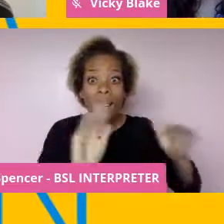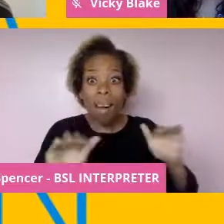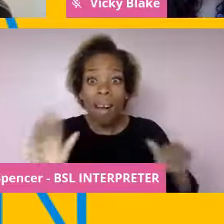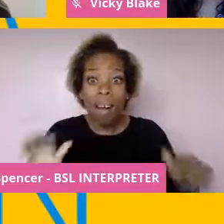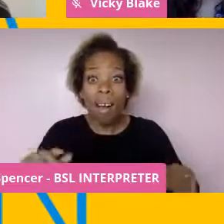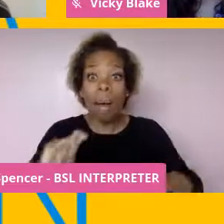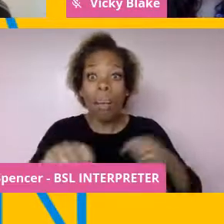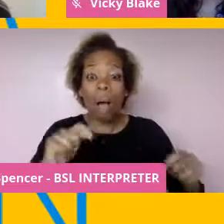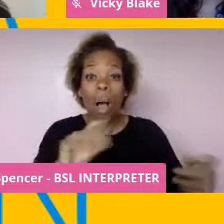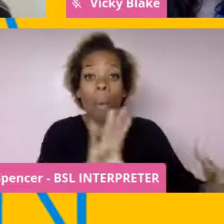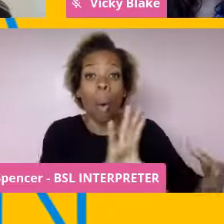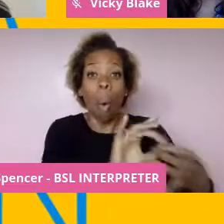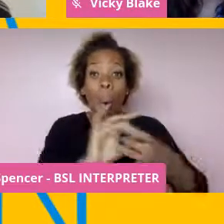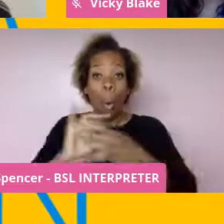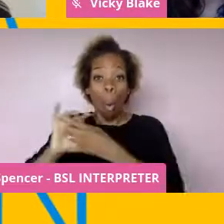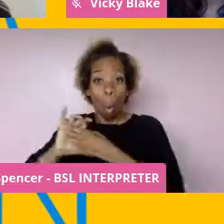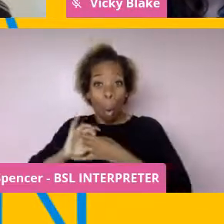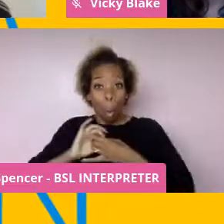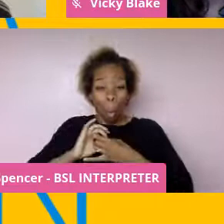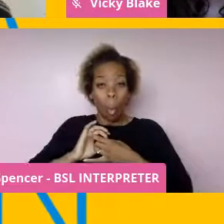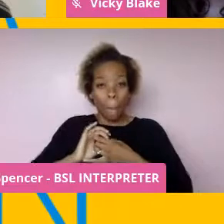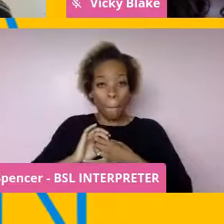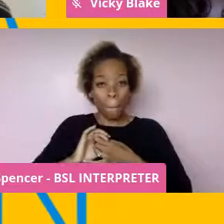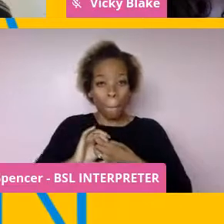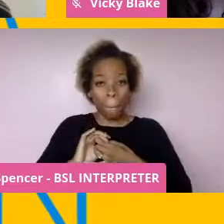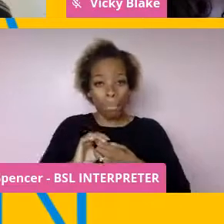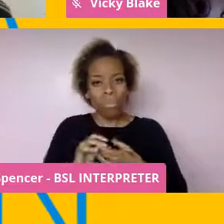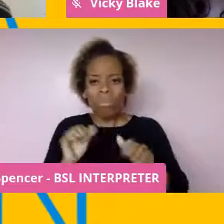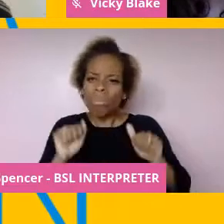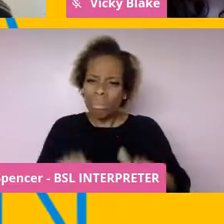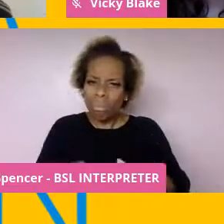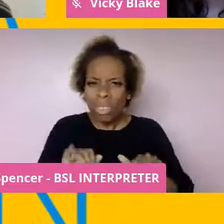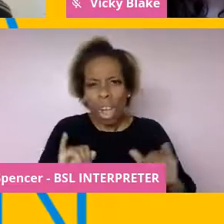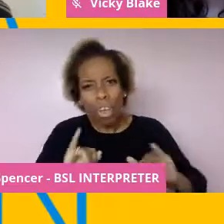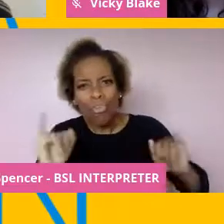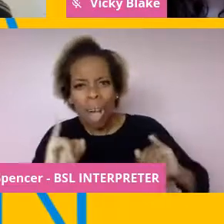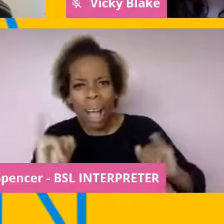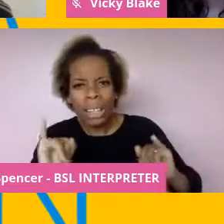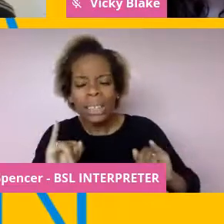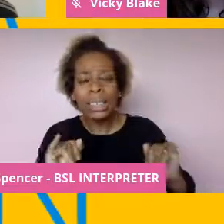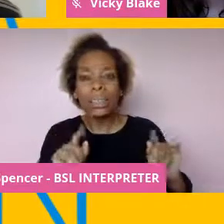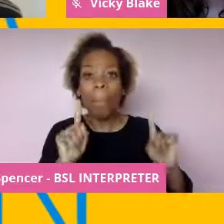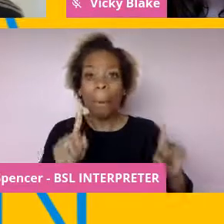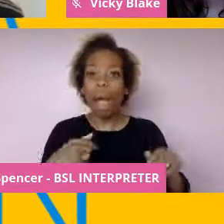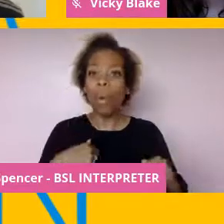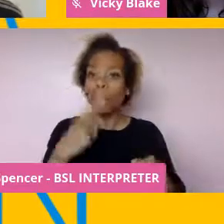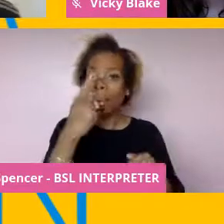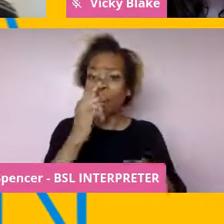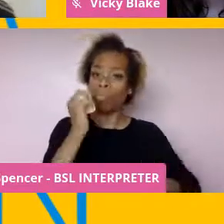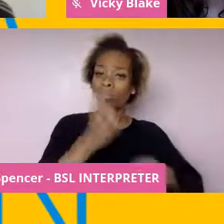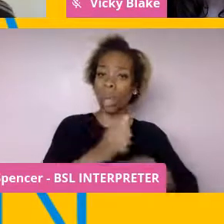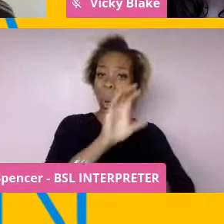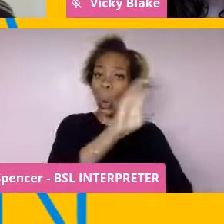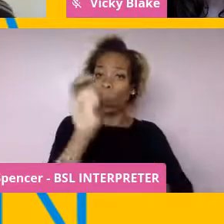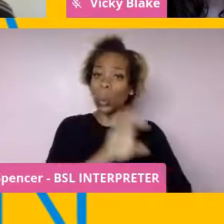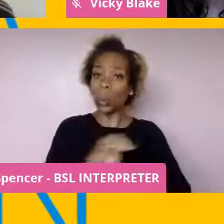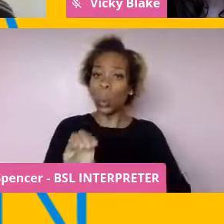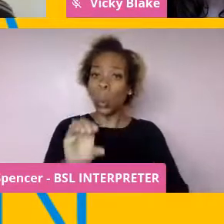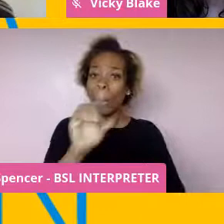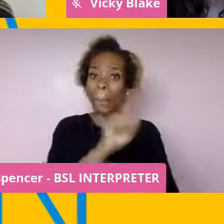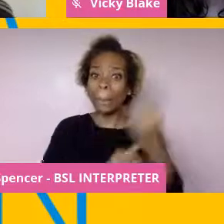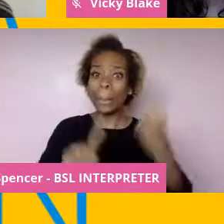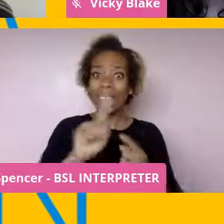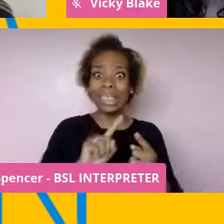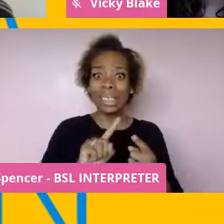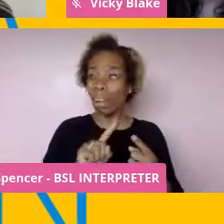So now we've the crisis has meant that we can have Zoom meetings, we can incorporate people who could never be found on the same site. That